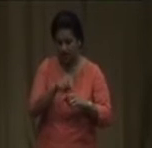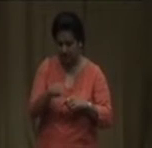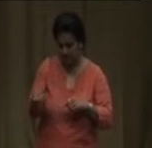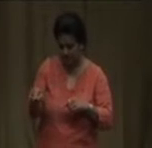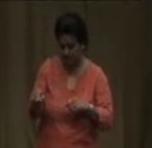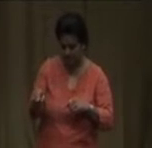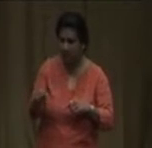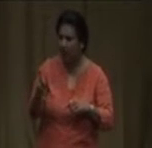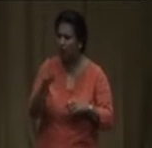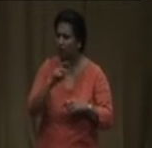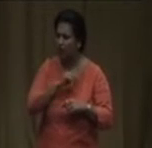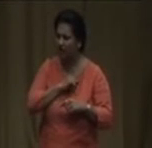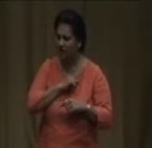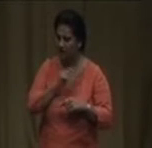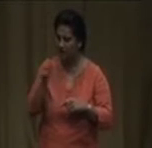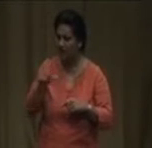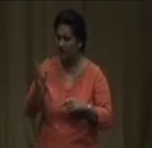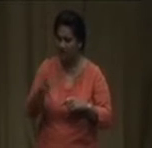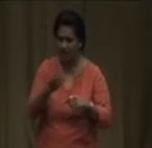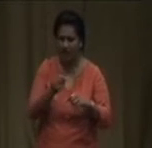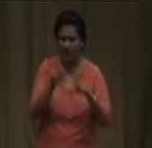become more trusted users, more features of the